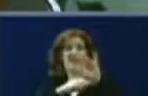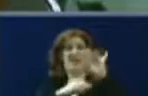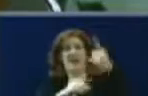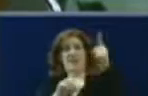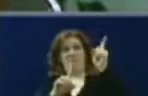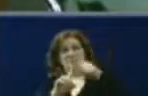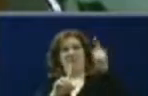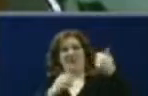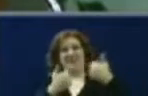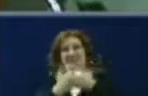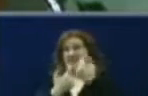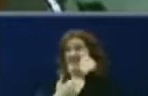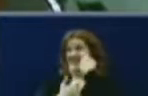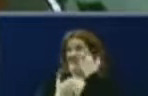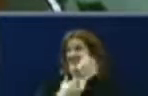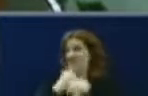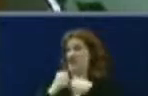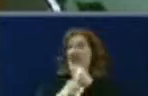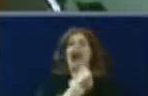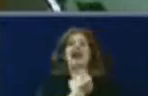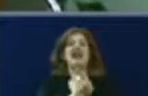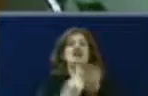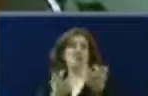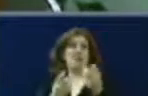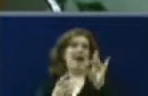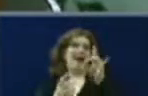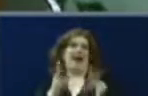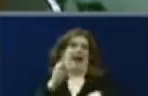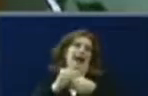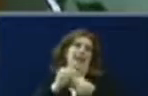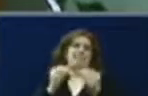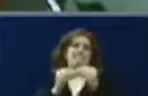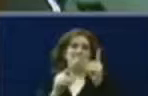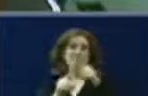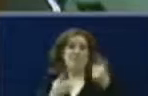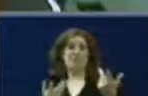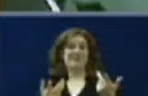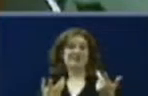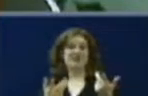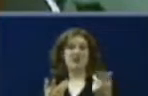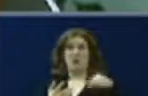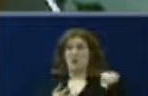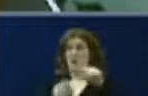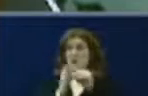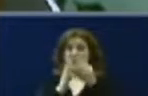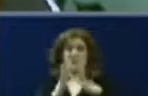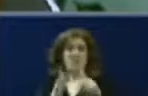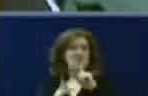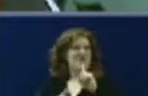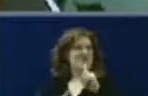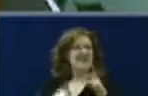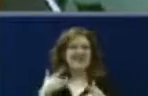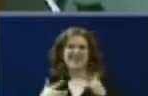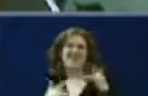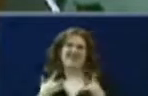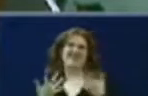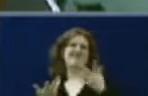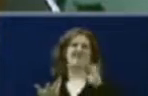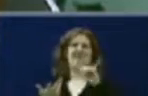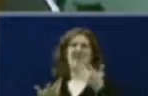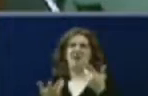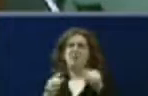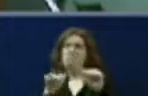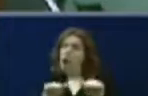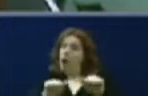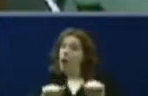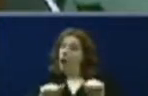year. And next year they're wanting 8 more points, and the students were excited about that